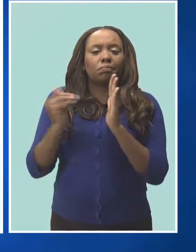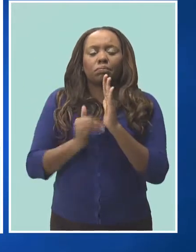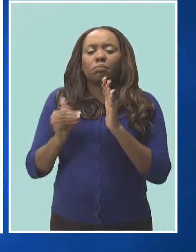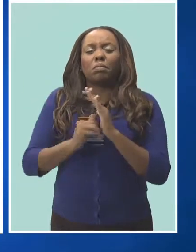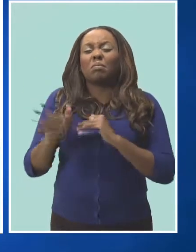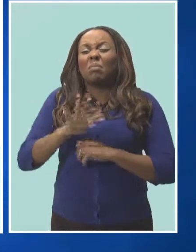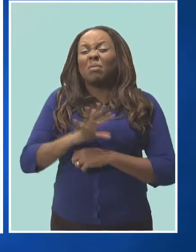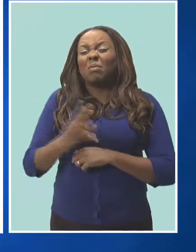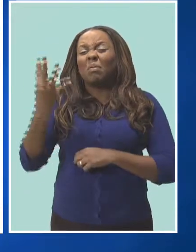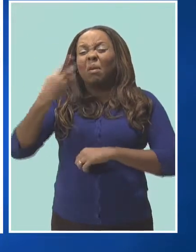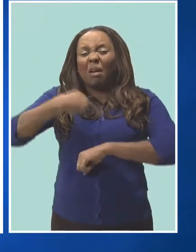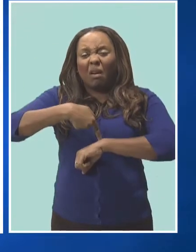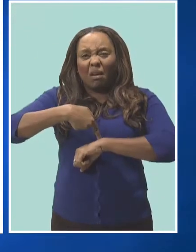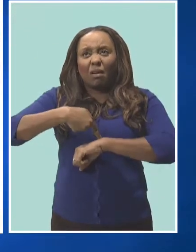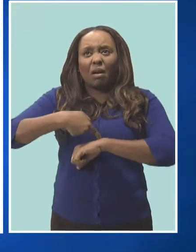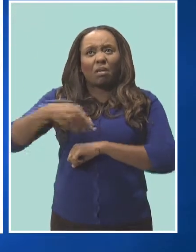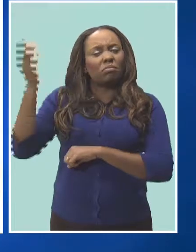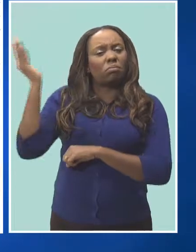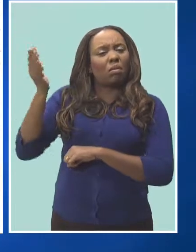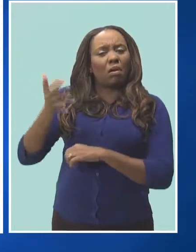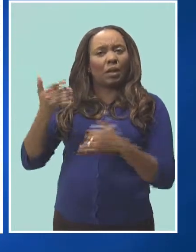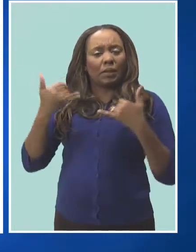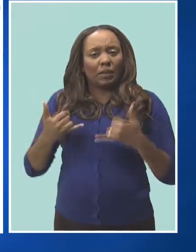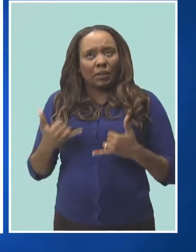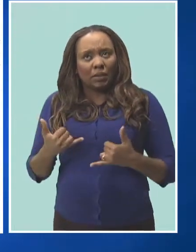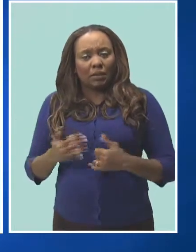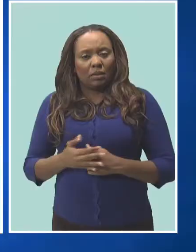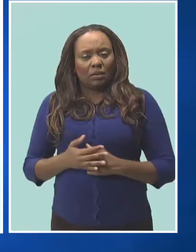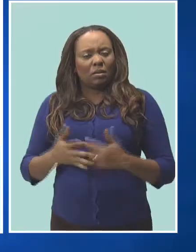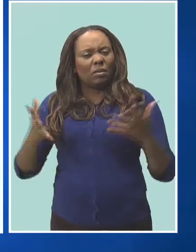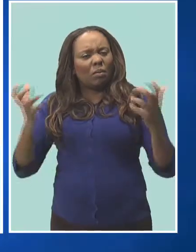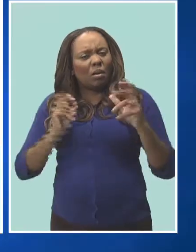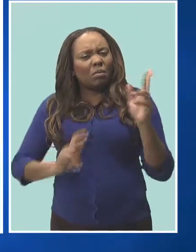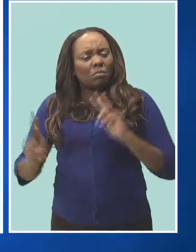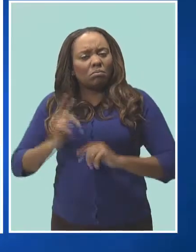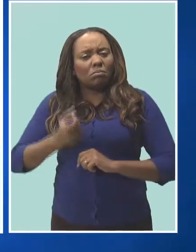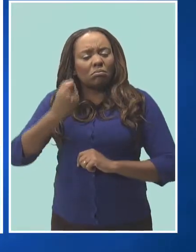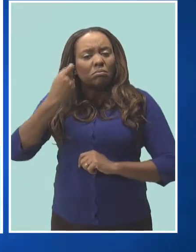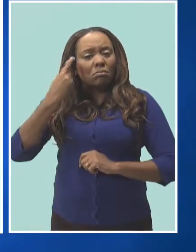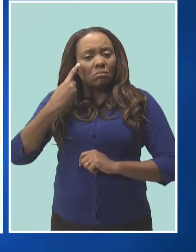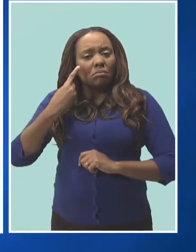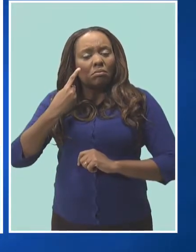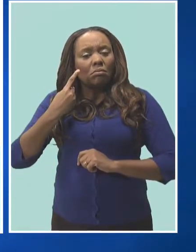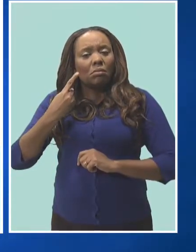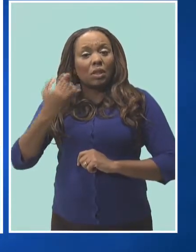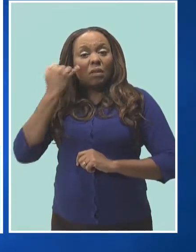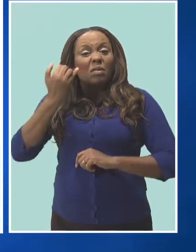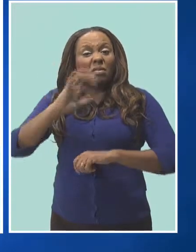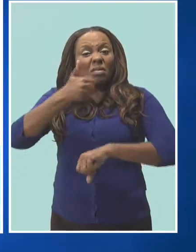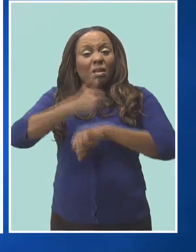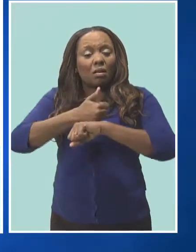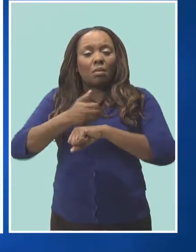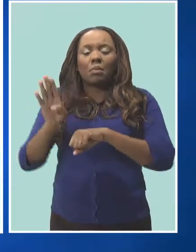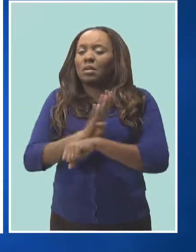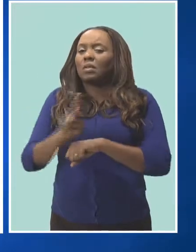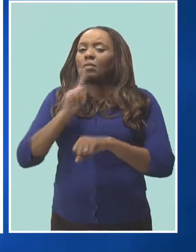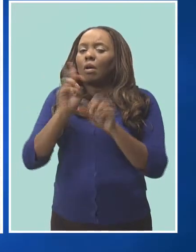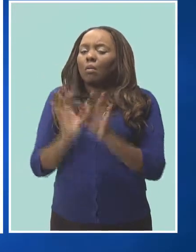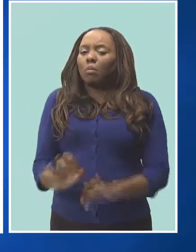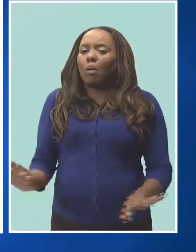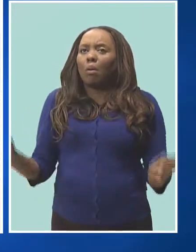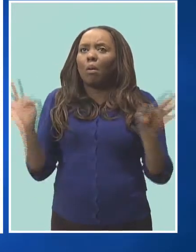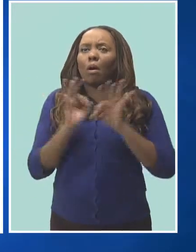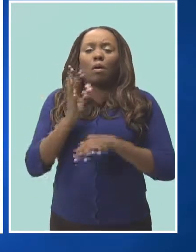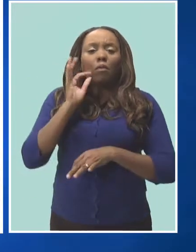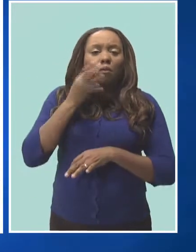4 times during her remarks as she hammered home the importance of entrepreneurship in Barbados, especially as it relates to fruit